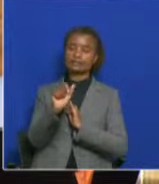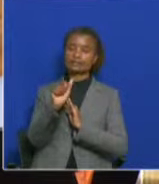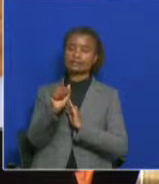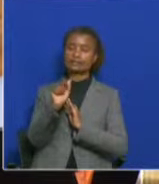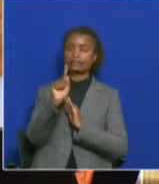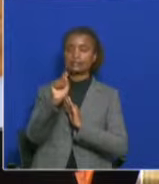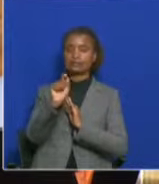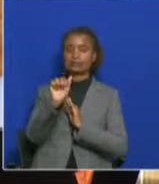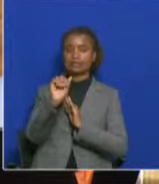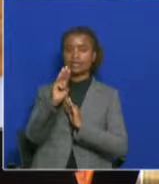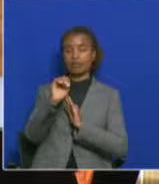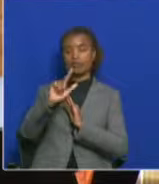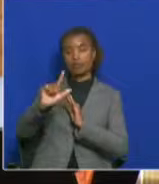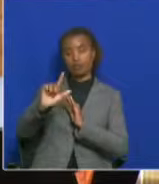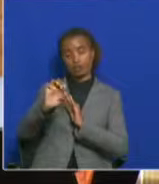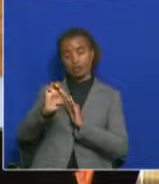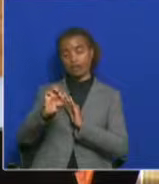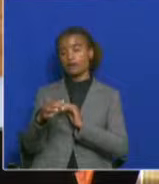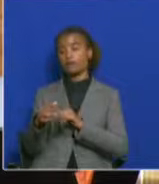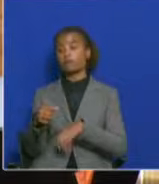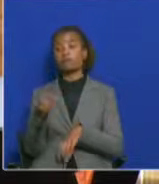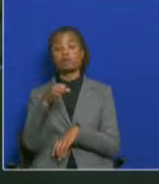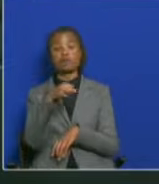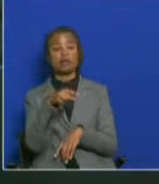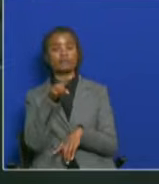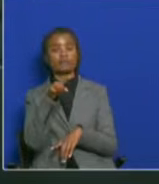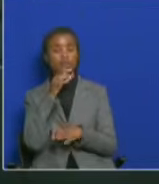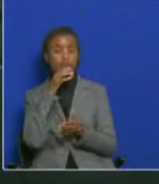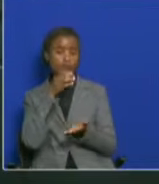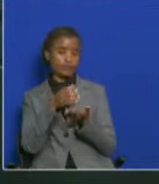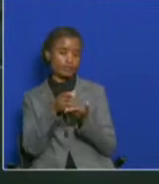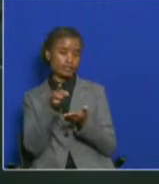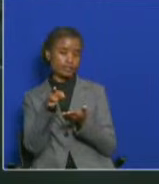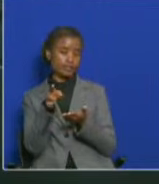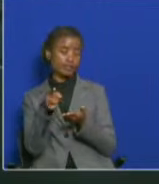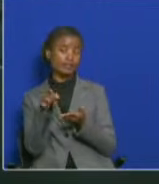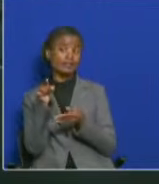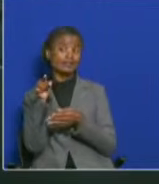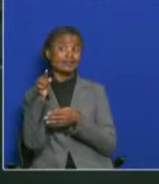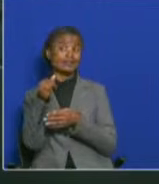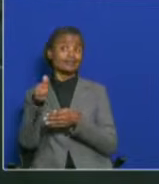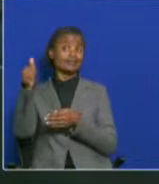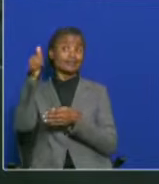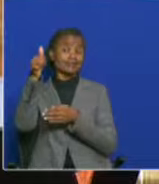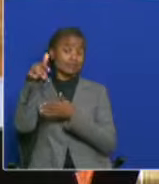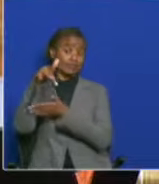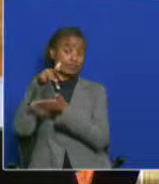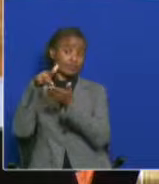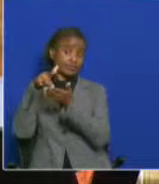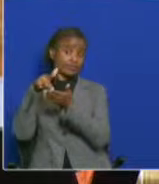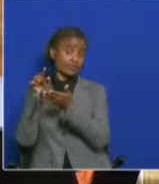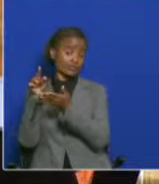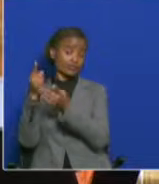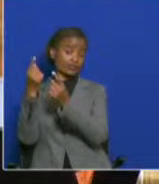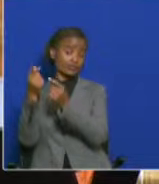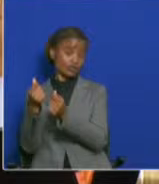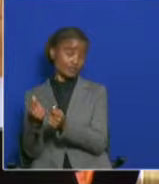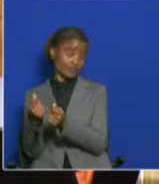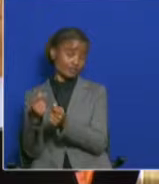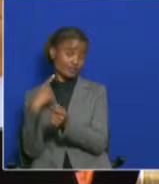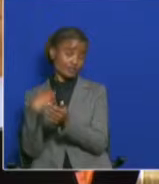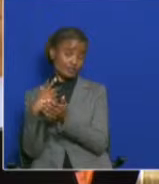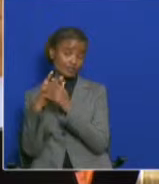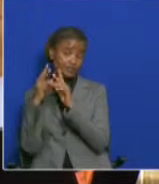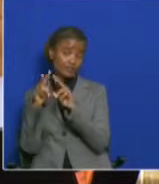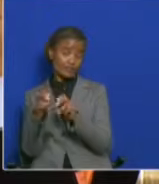in procurement in Treasury. Or not. Do you think we need to get there? I don't think so. Well, Not- no, Chair, not it